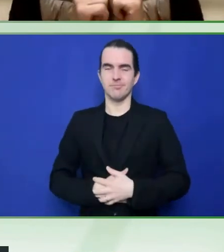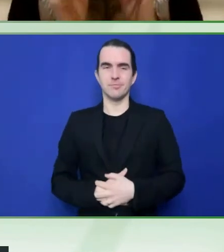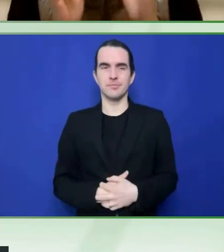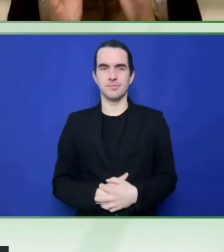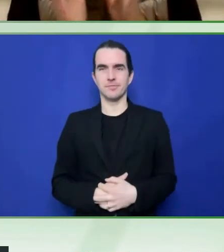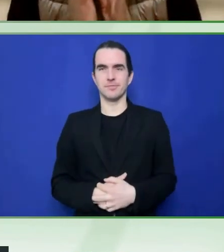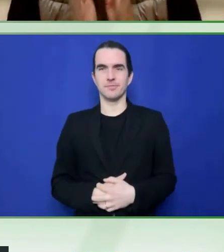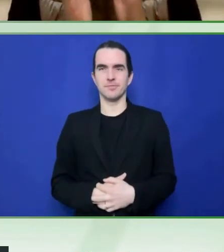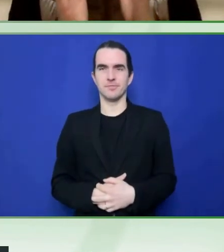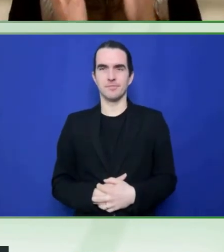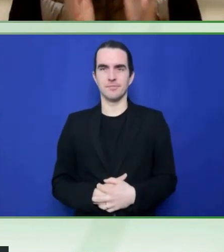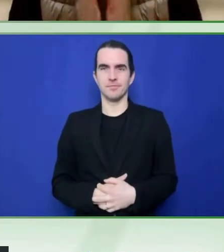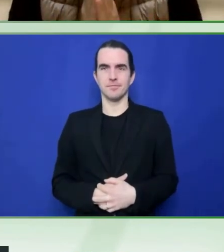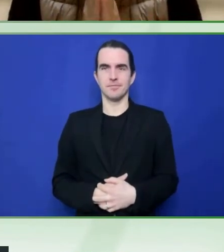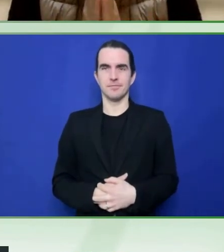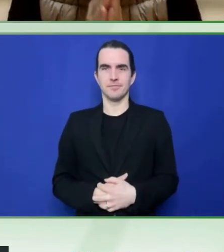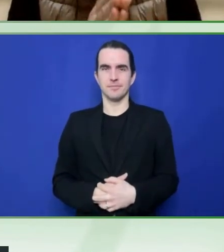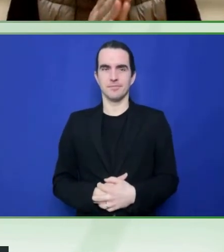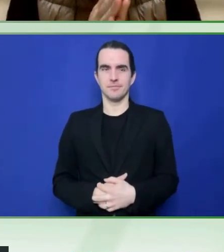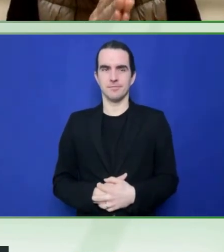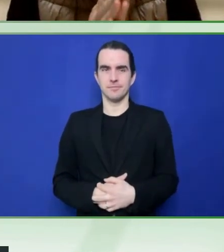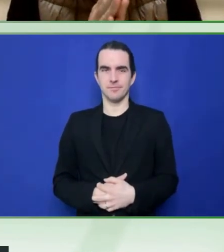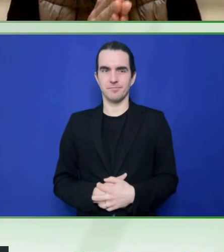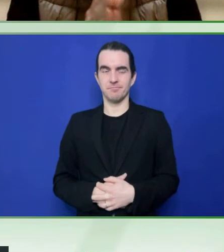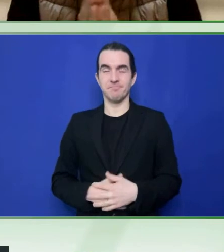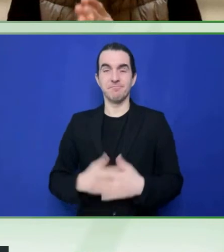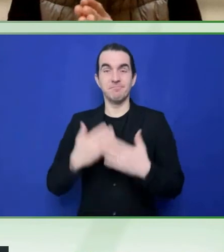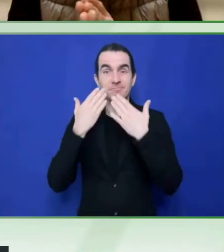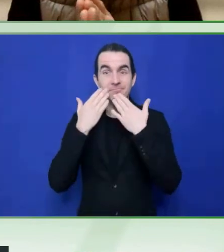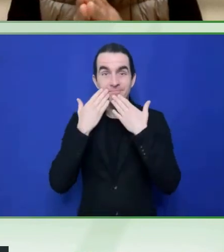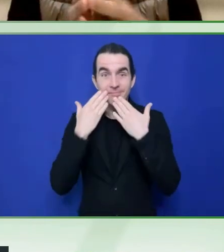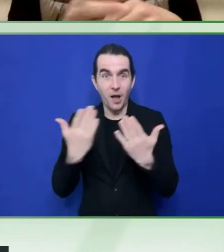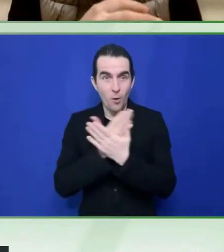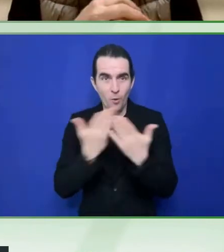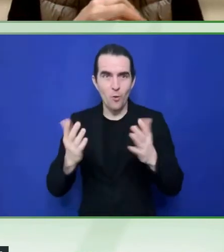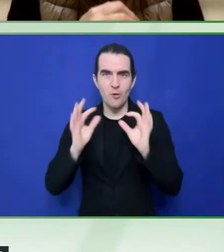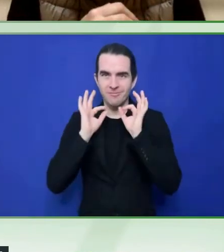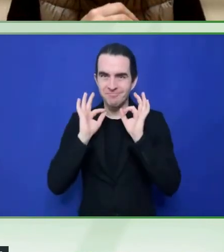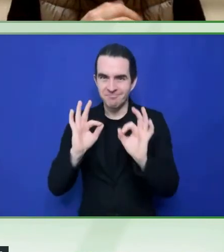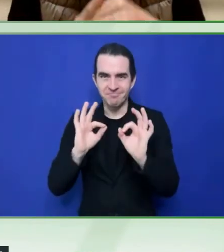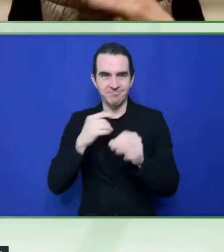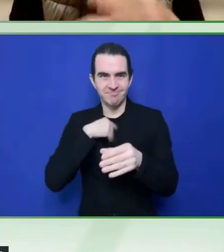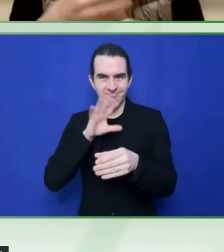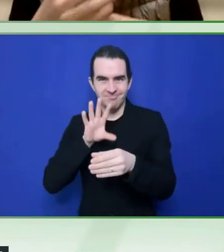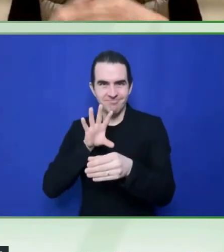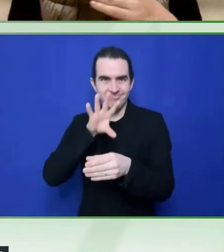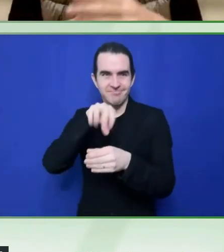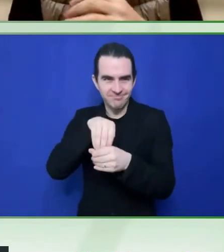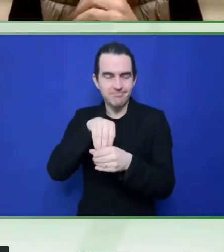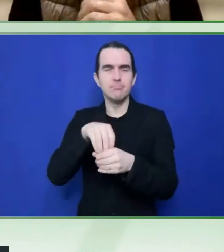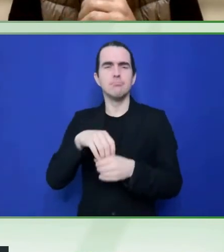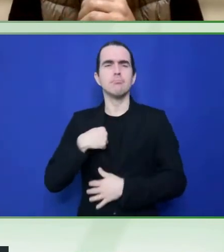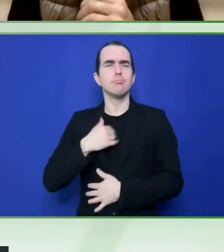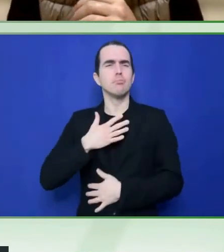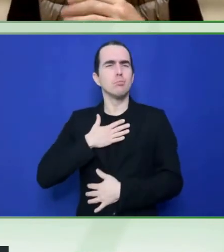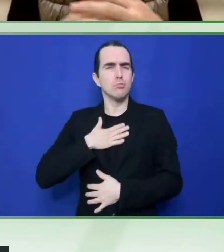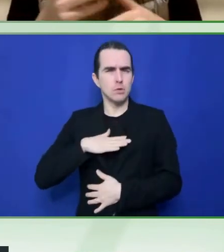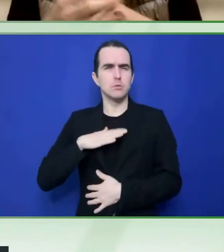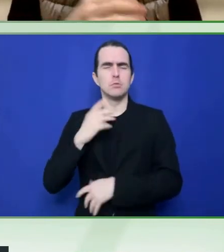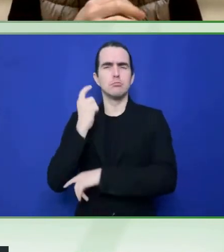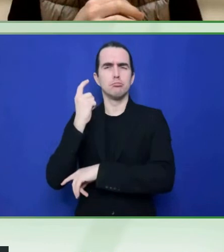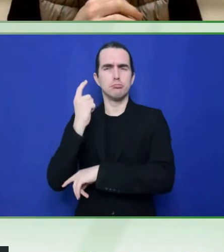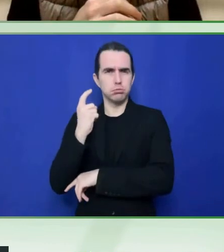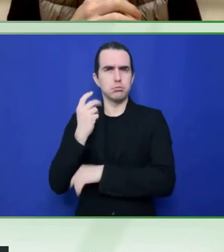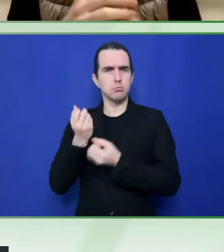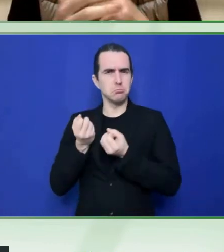Yeah, so we are talking about roughly 85 million people with disabilities in China. The number is outdated, it's somewhere from 2010, and